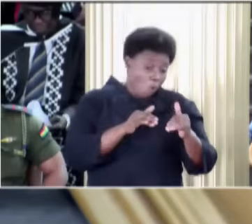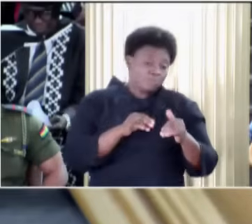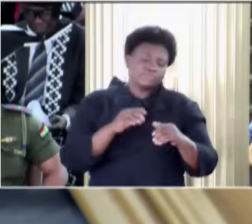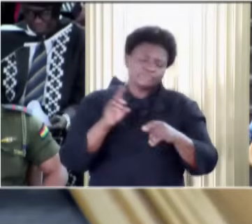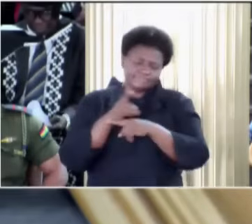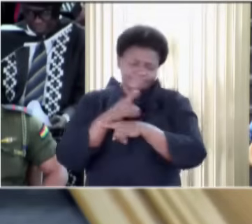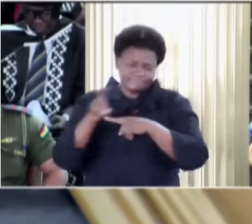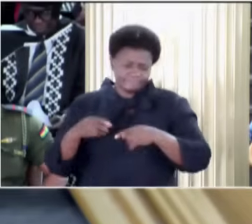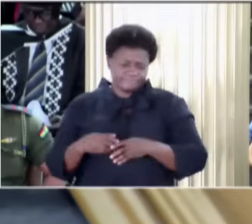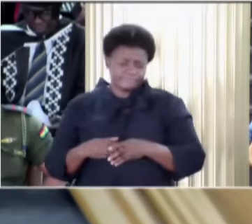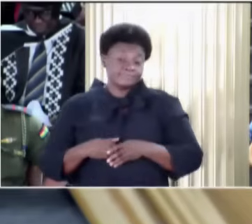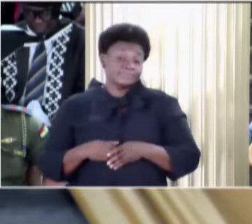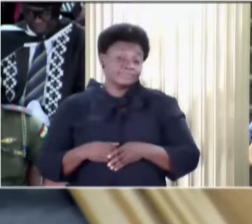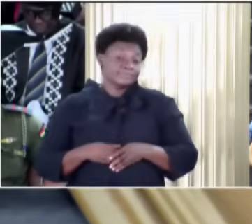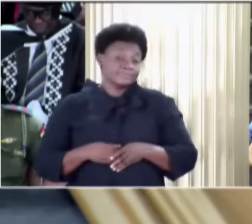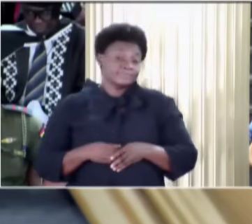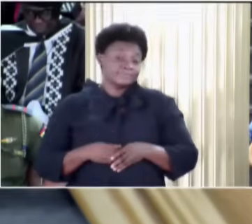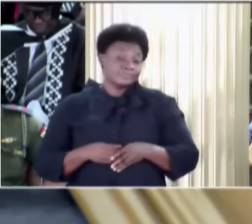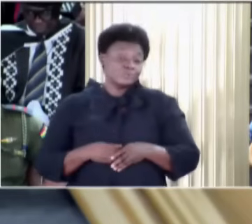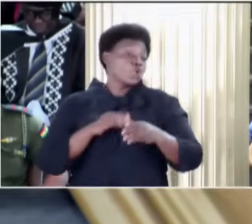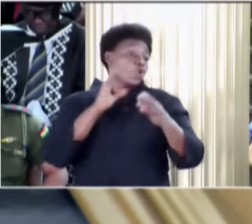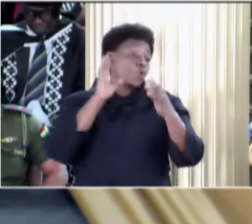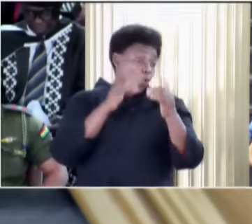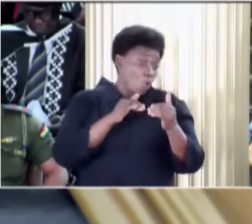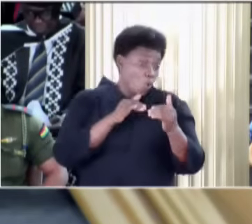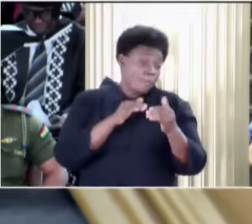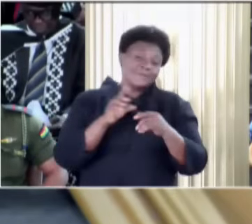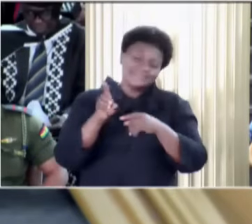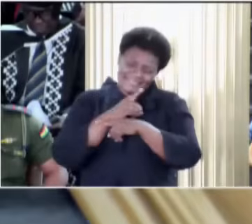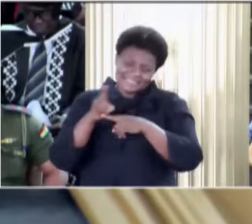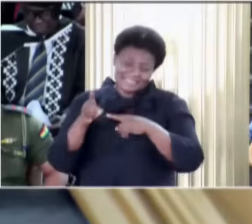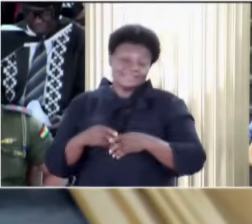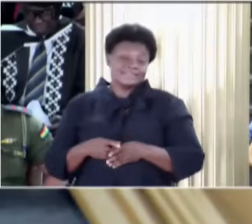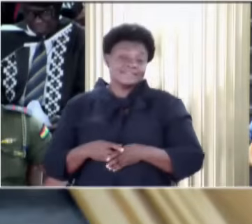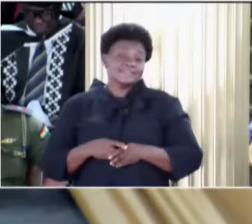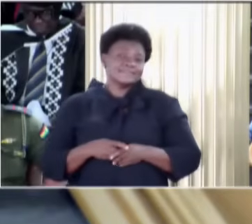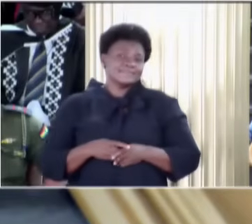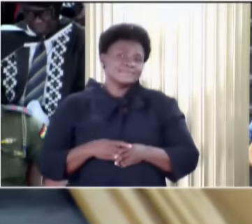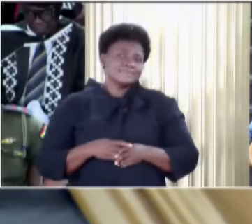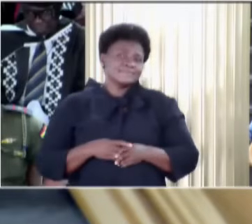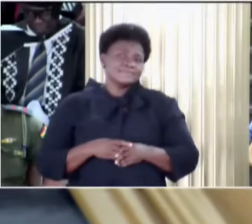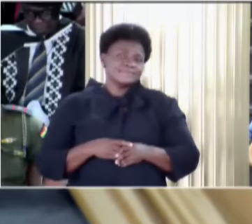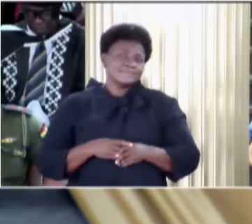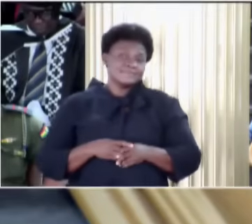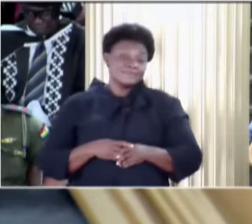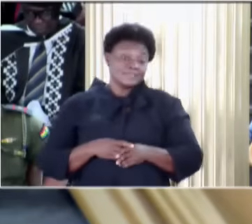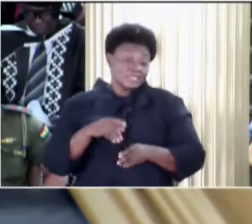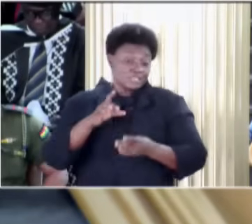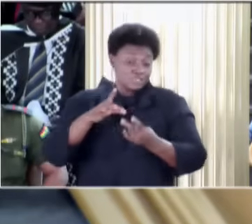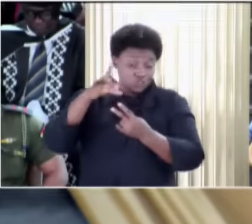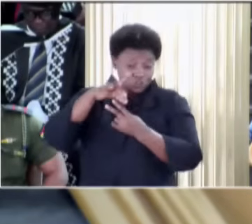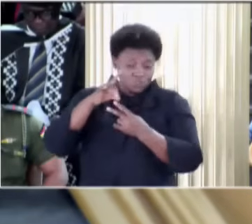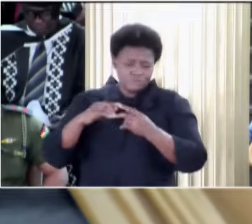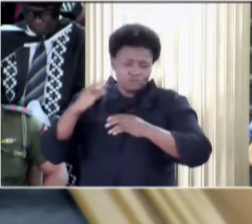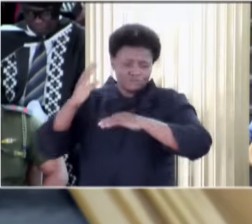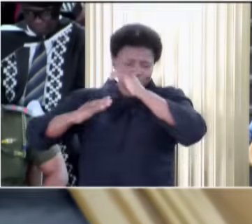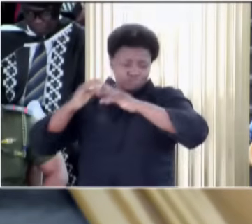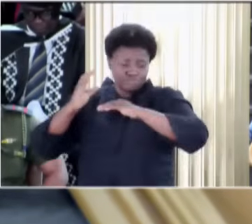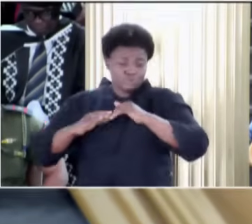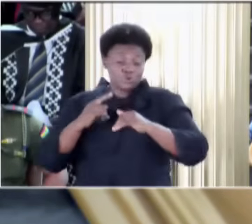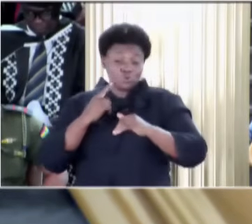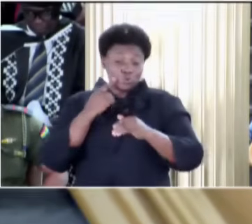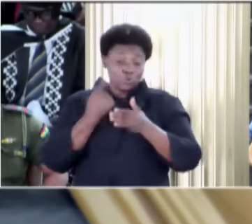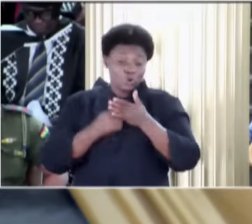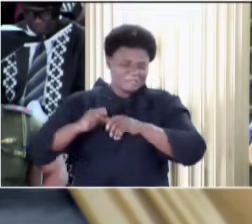discipline. So repeat that too. Hope is a discipline. It is choosing to build when exploitation